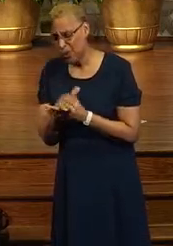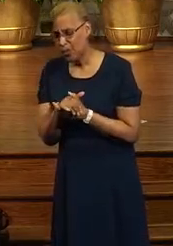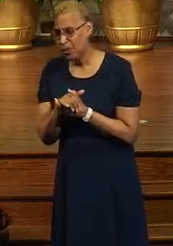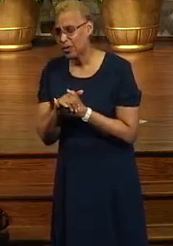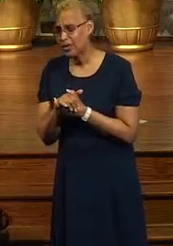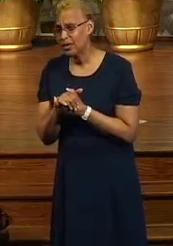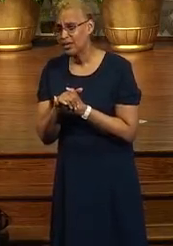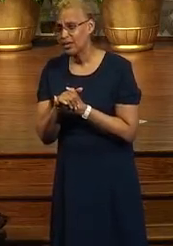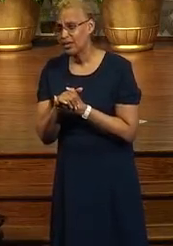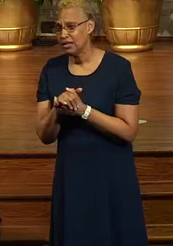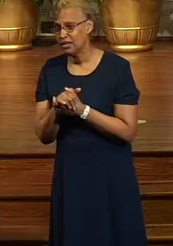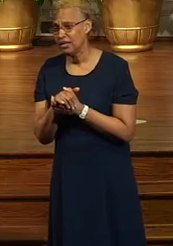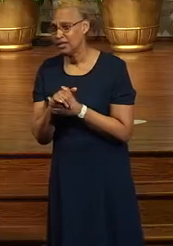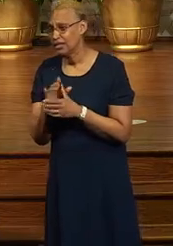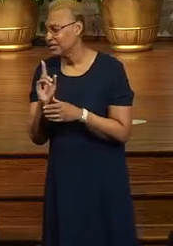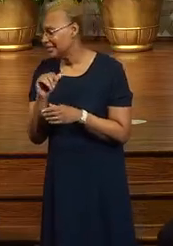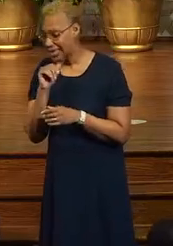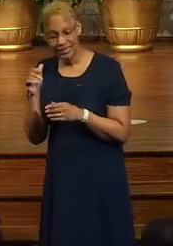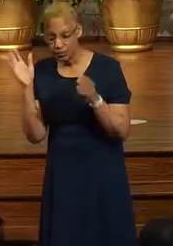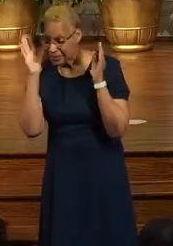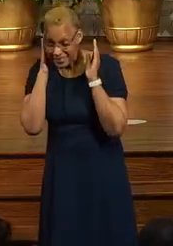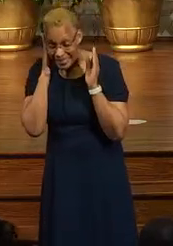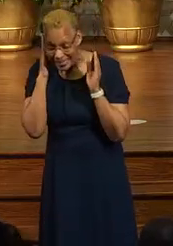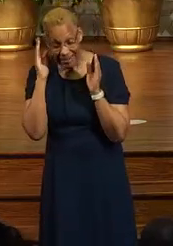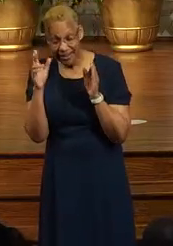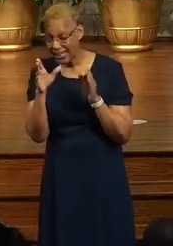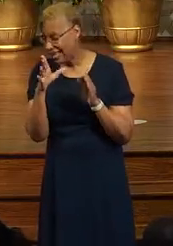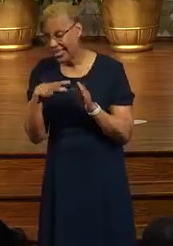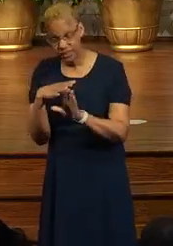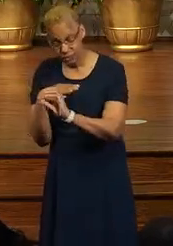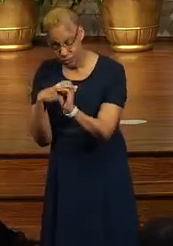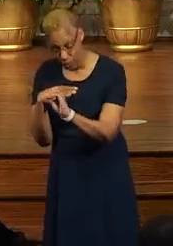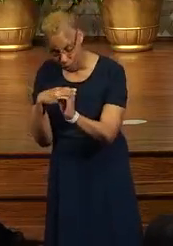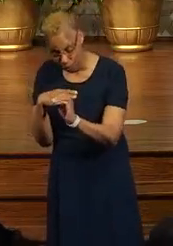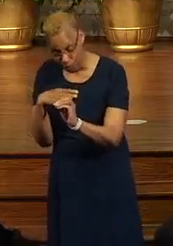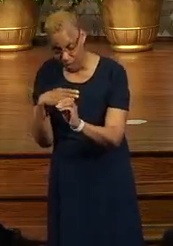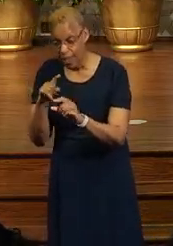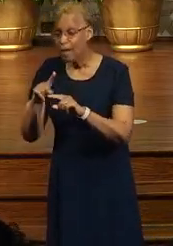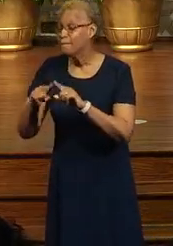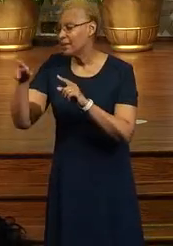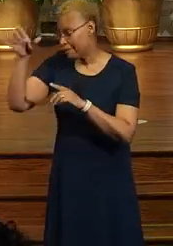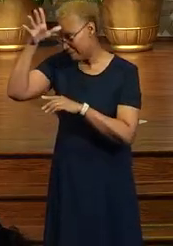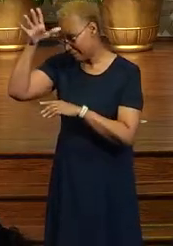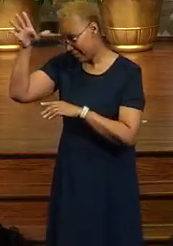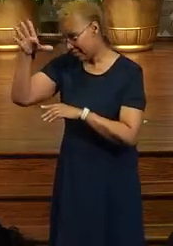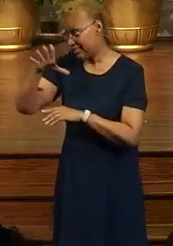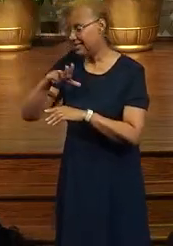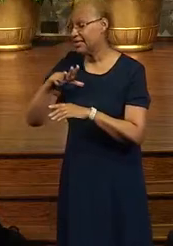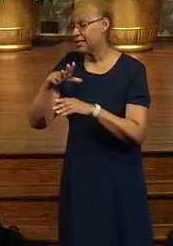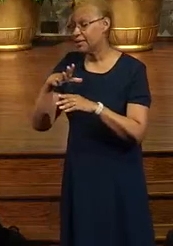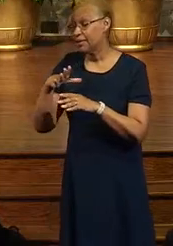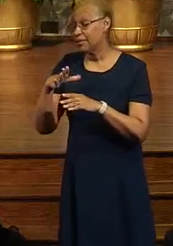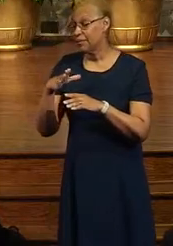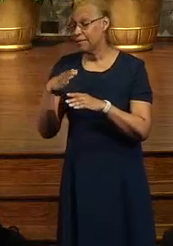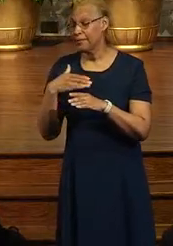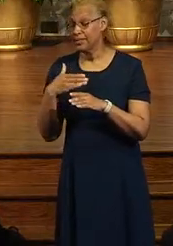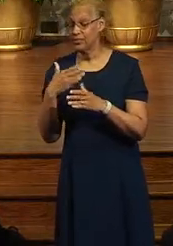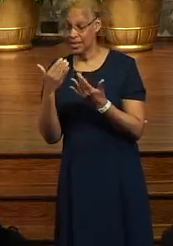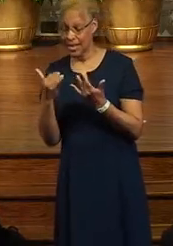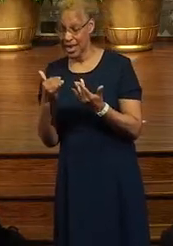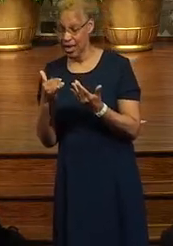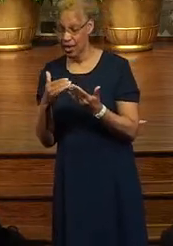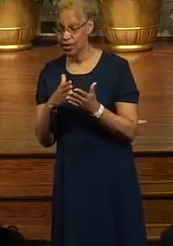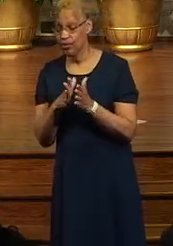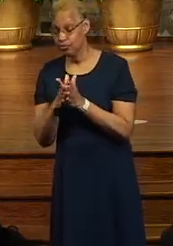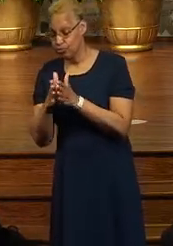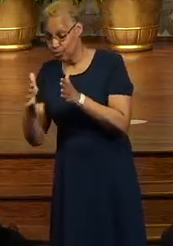on your ears. You're not supposed to be hearing this. But, men, we're asking you between now and the end of the month, if you